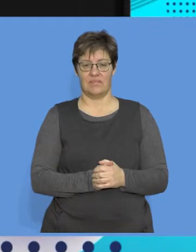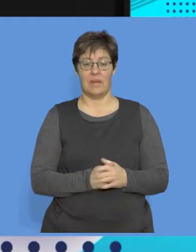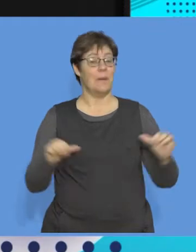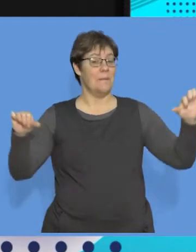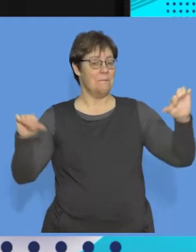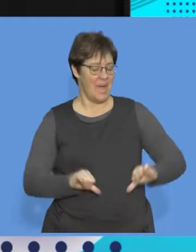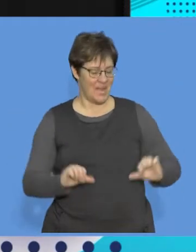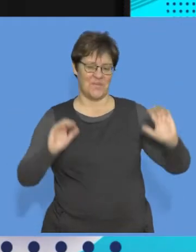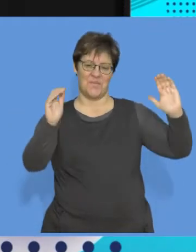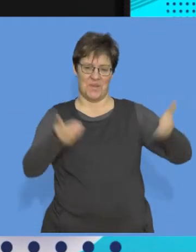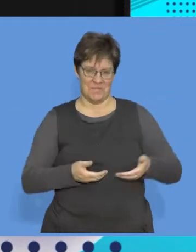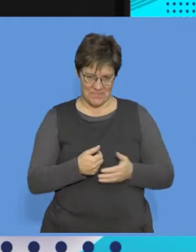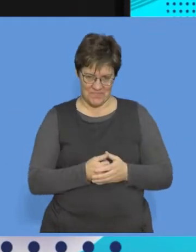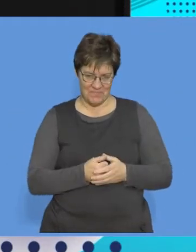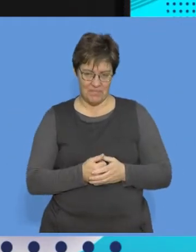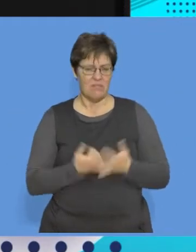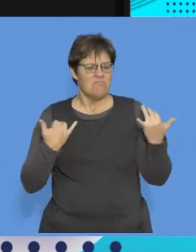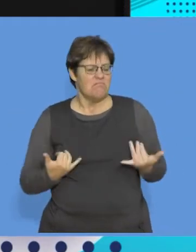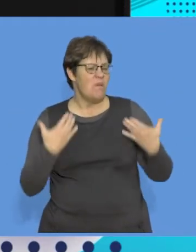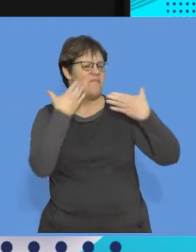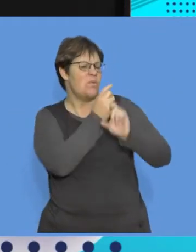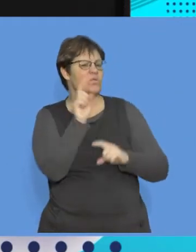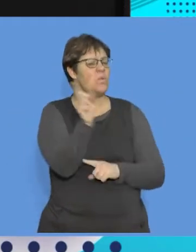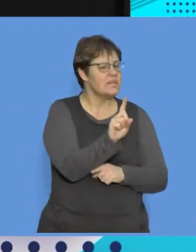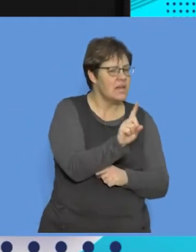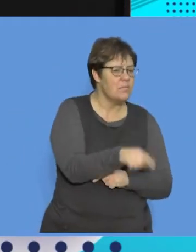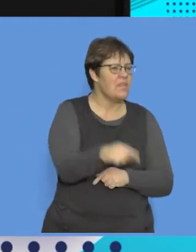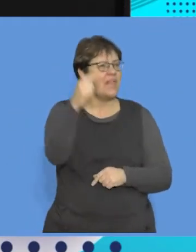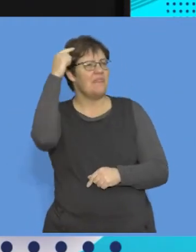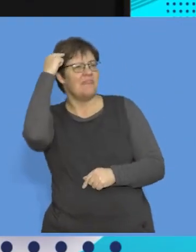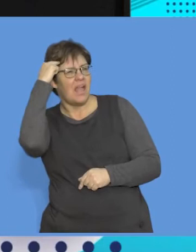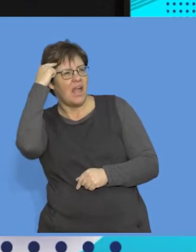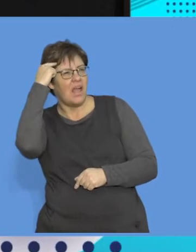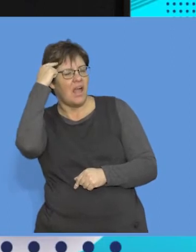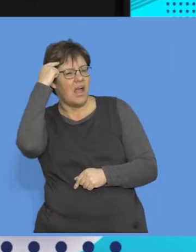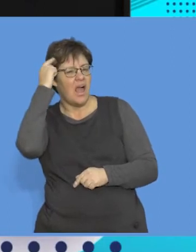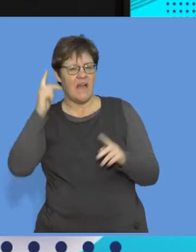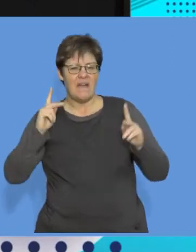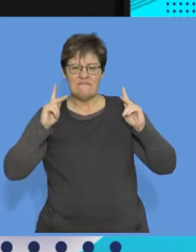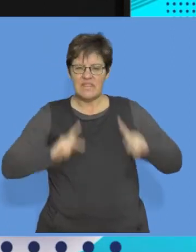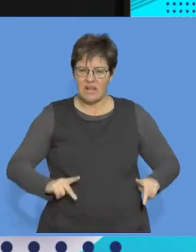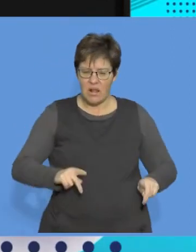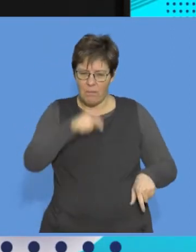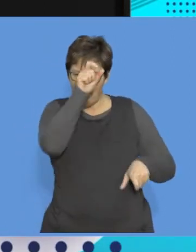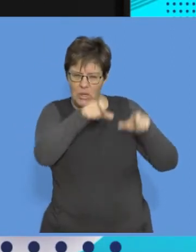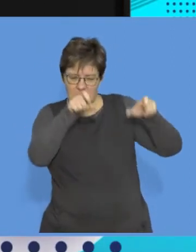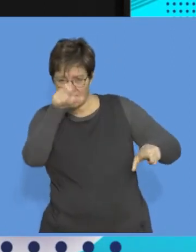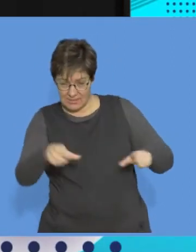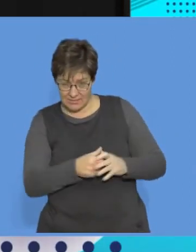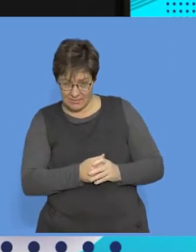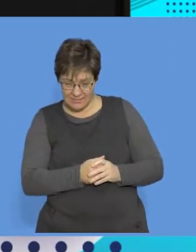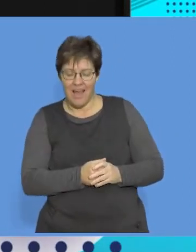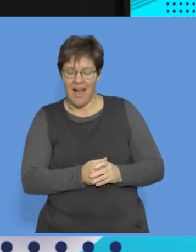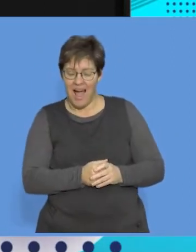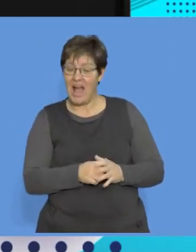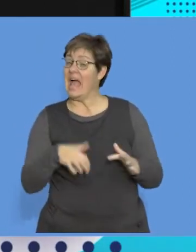Welcome back to this lesson where we're talking about thinking like physicists, thinking physics. It's so